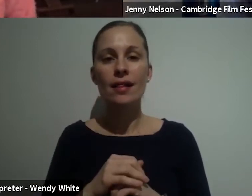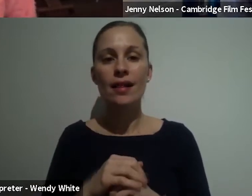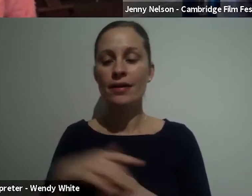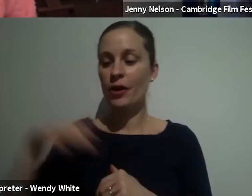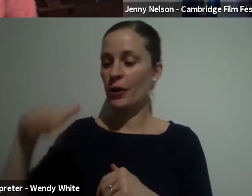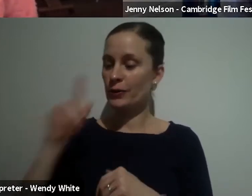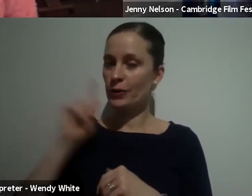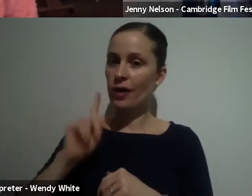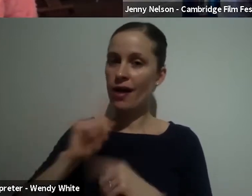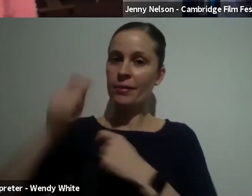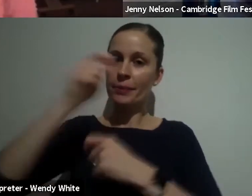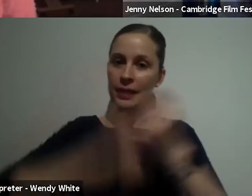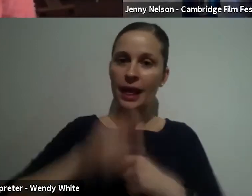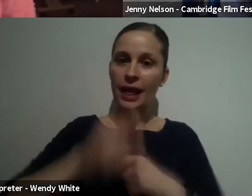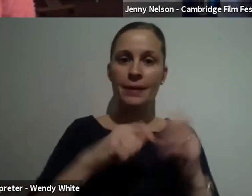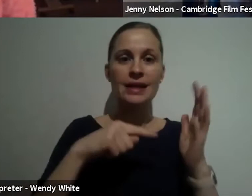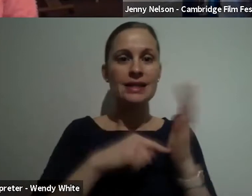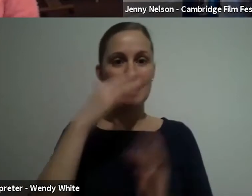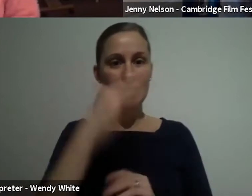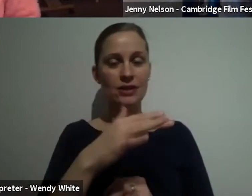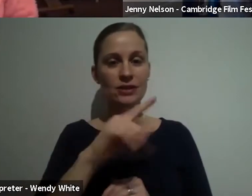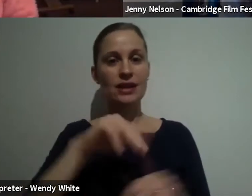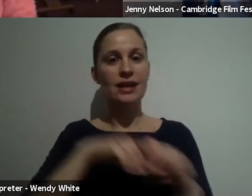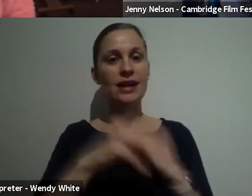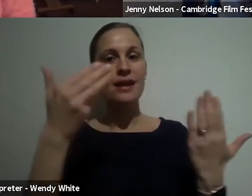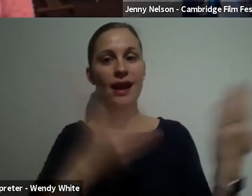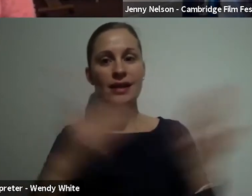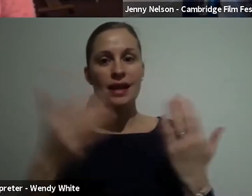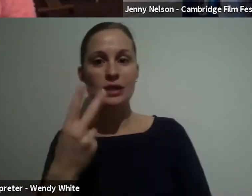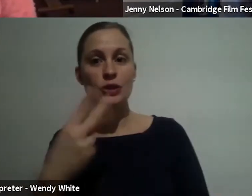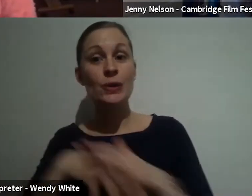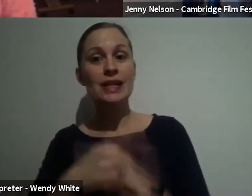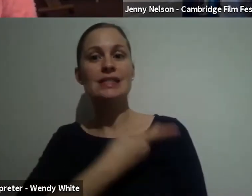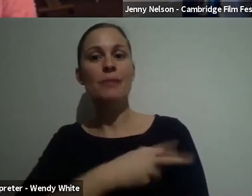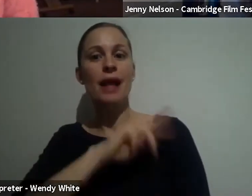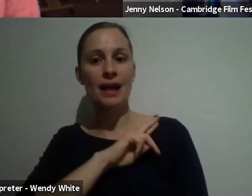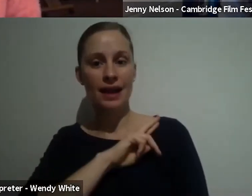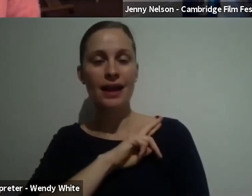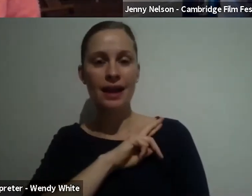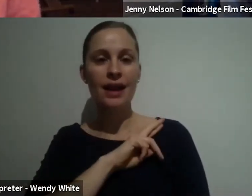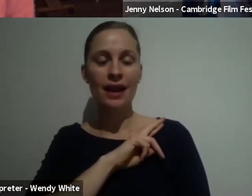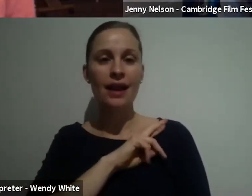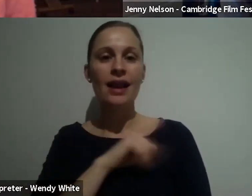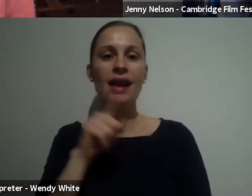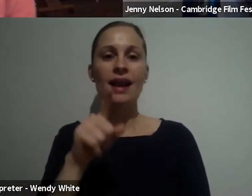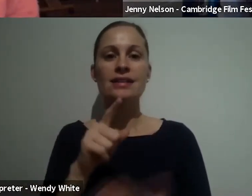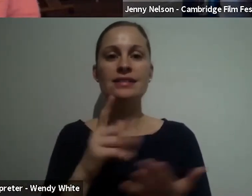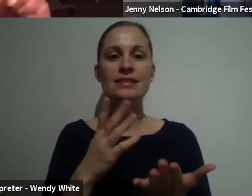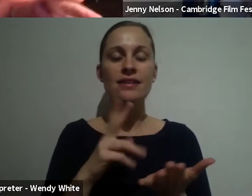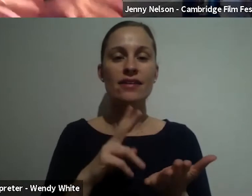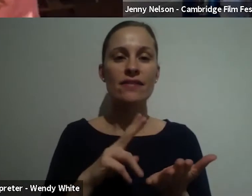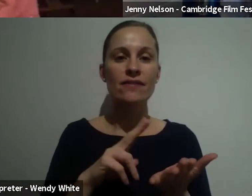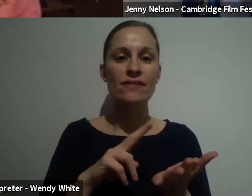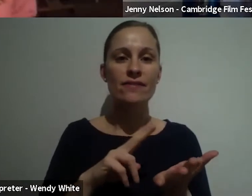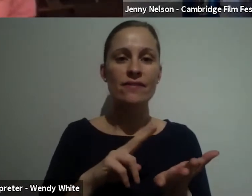becoming a teenager during the year 92 in Spain. And it's a film that it's very autobiographical, even though